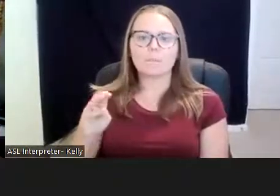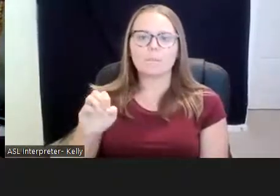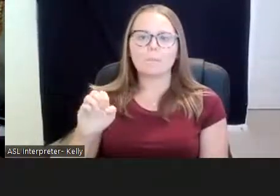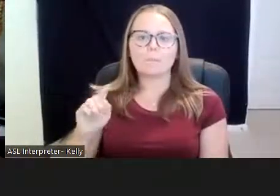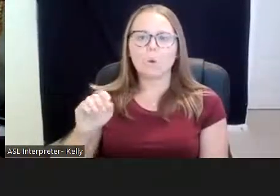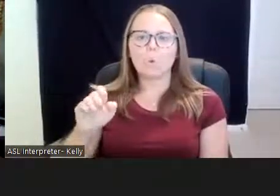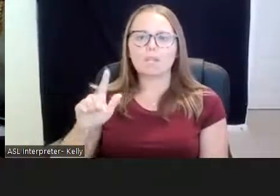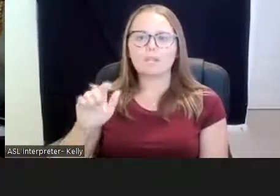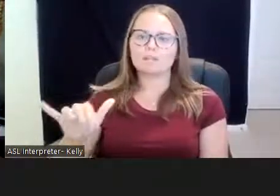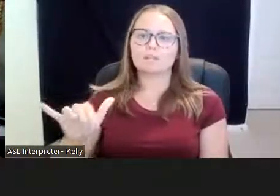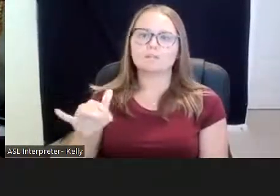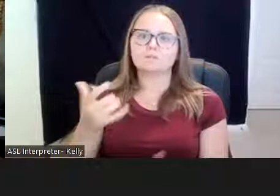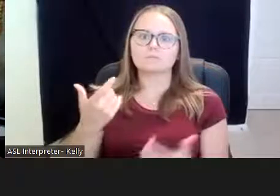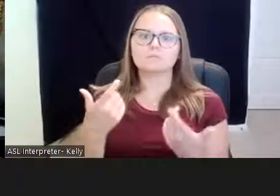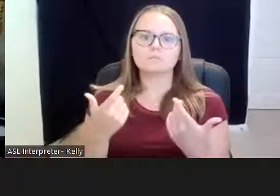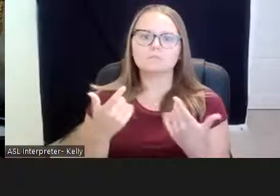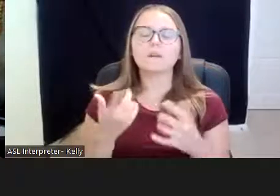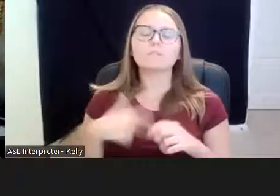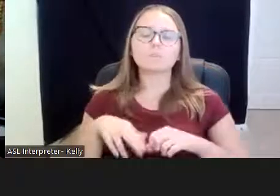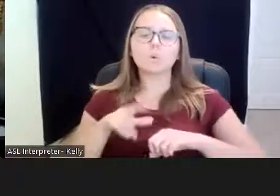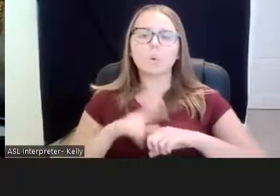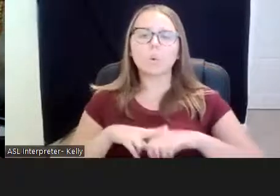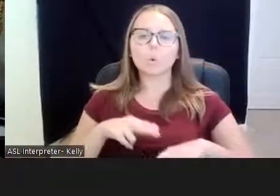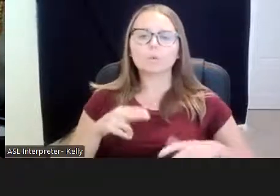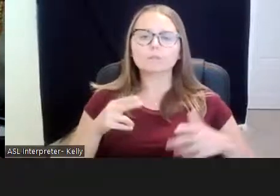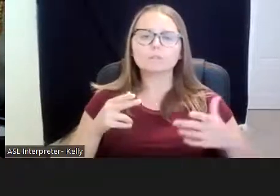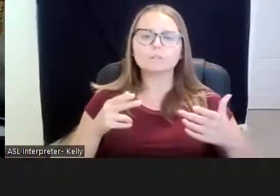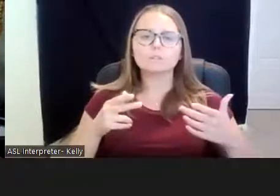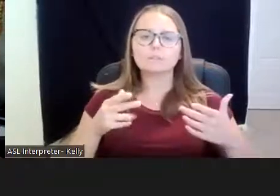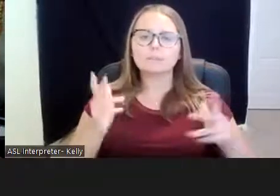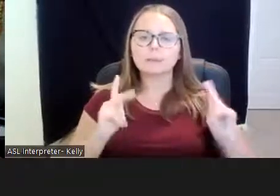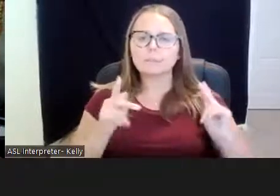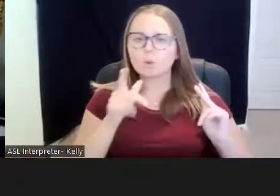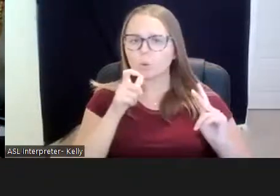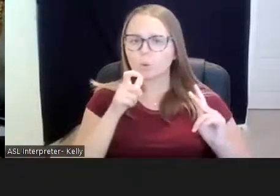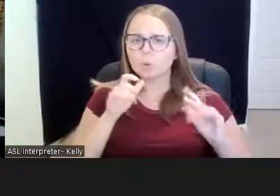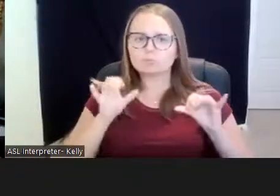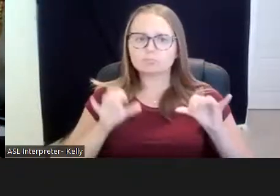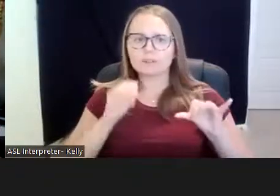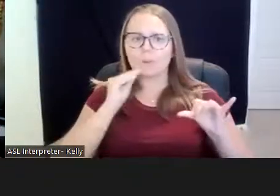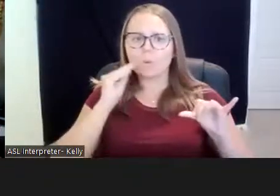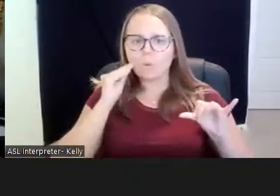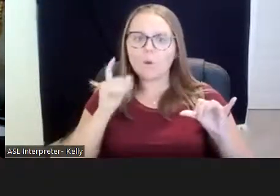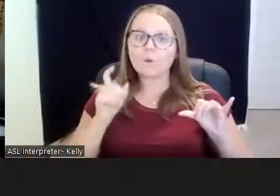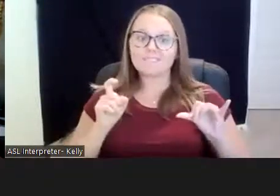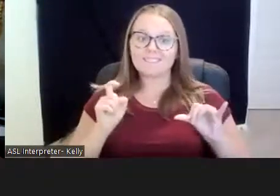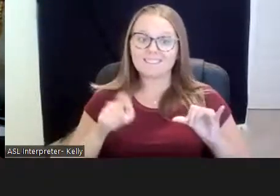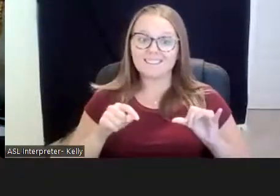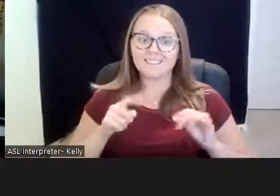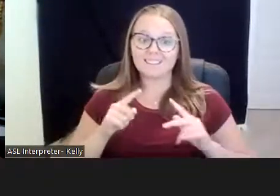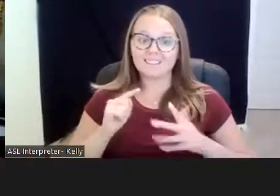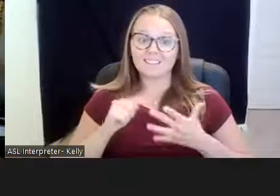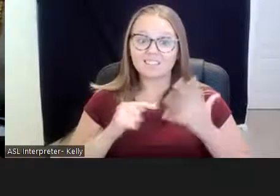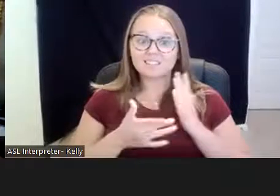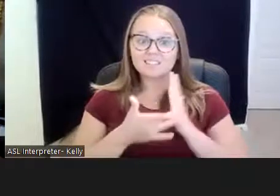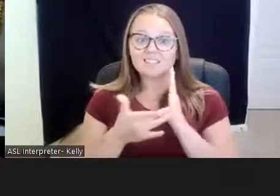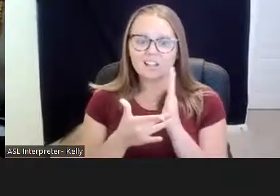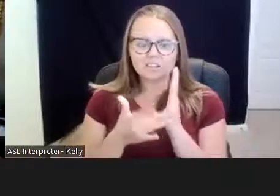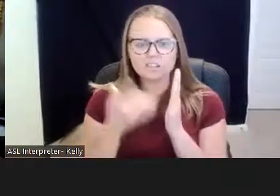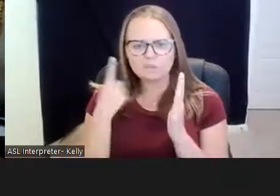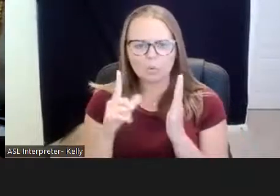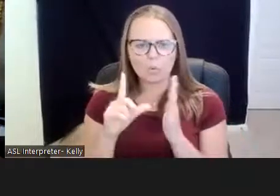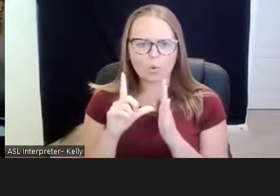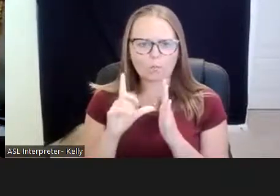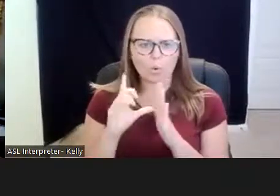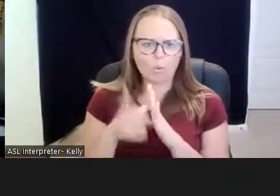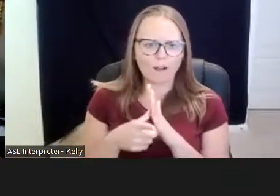And on a large scale. Now, of course, certainly those who are homebound have needed these means for some time,